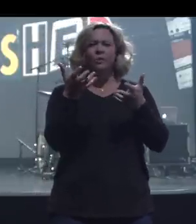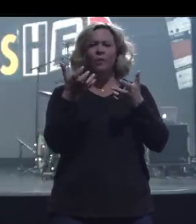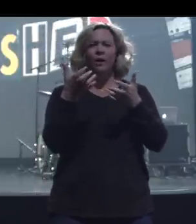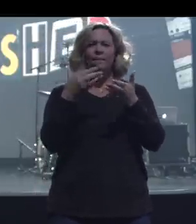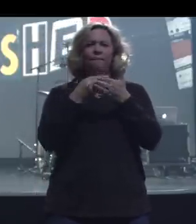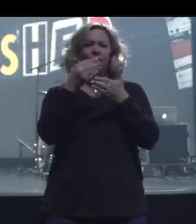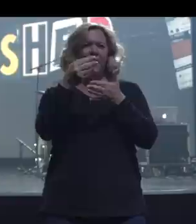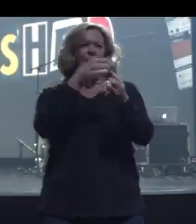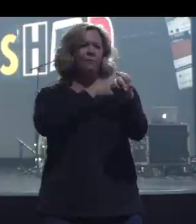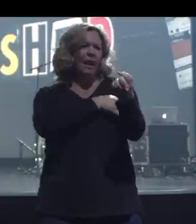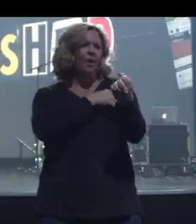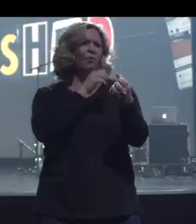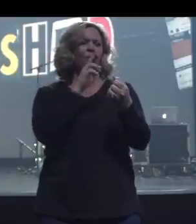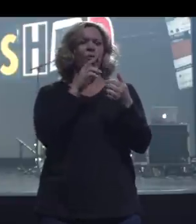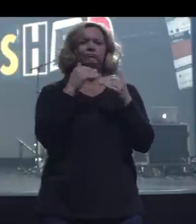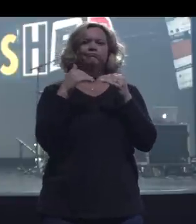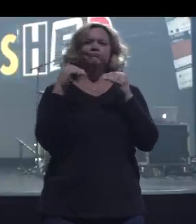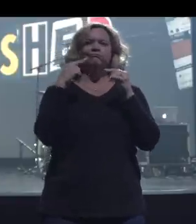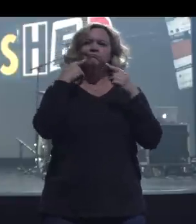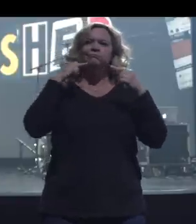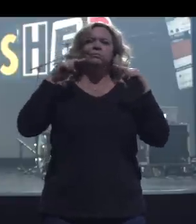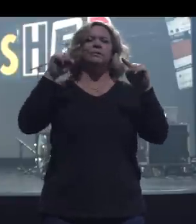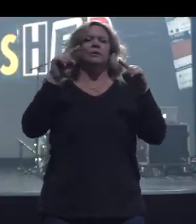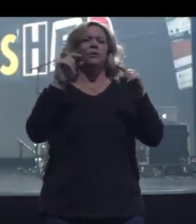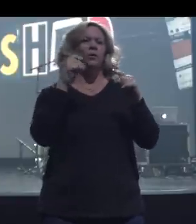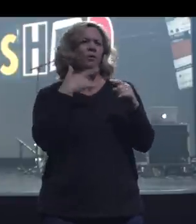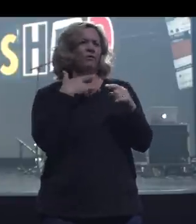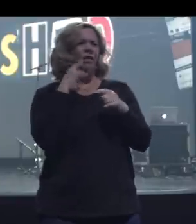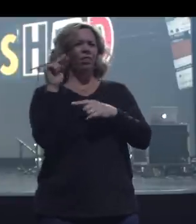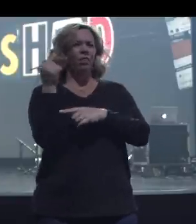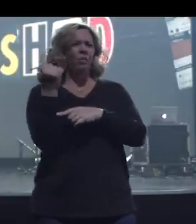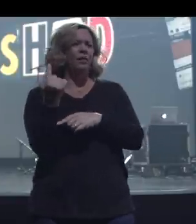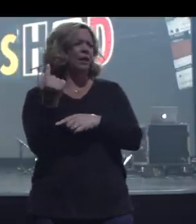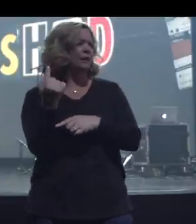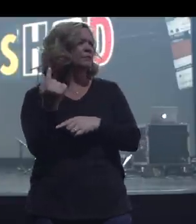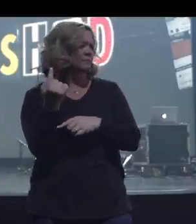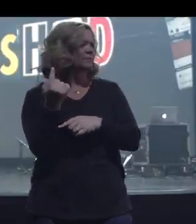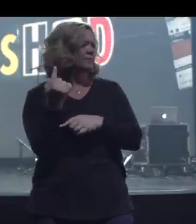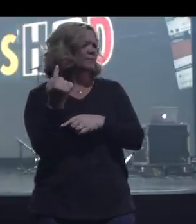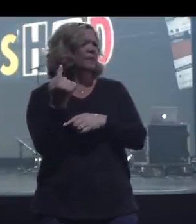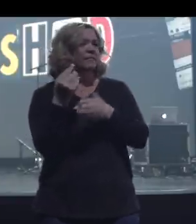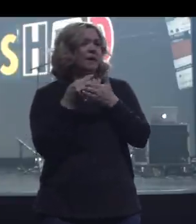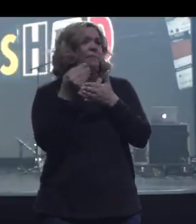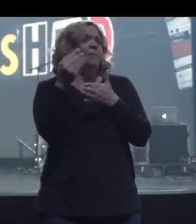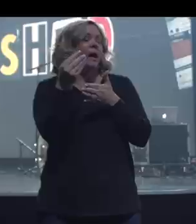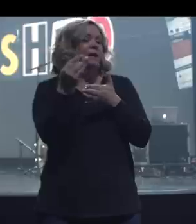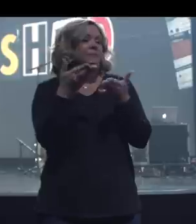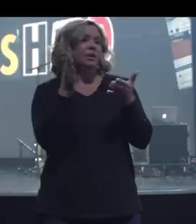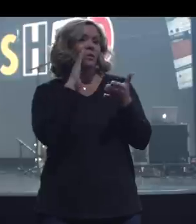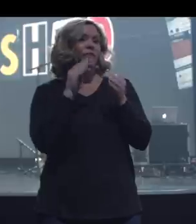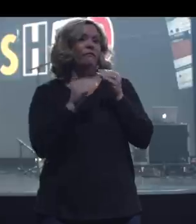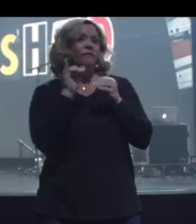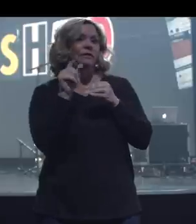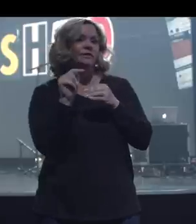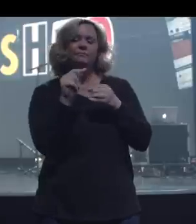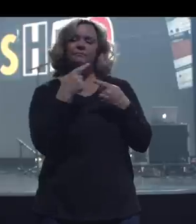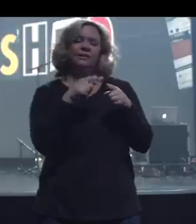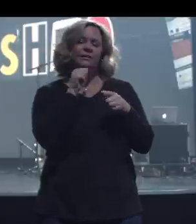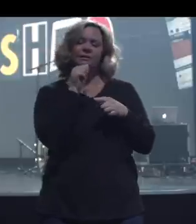away your loneliness. You're so lonely, so the little short high of purchasing something always you think is gonna fix it, and it never does.